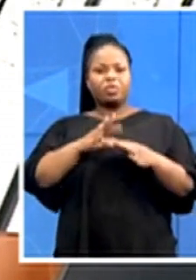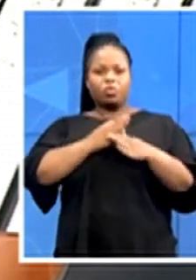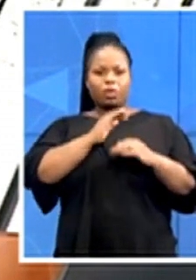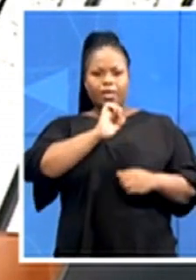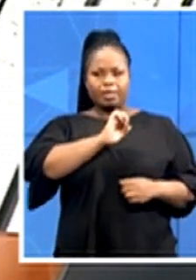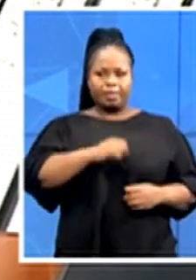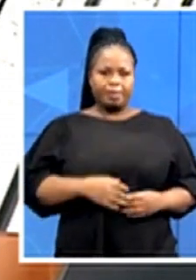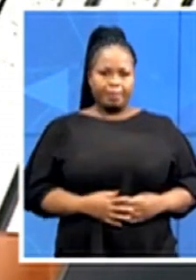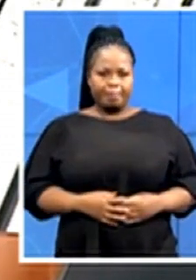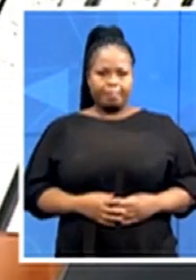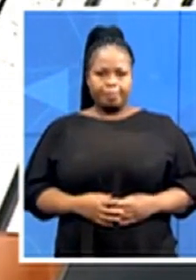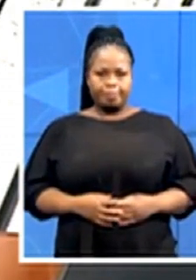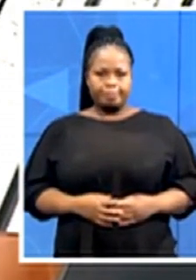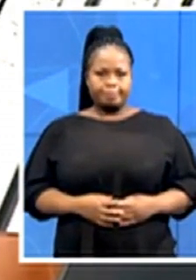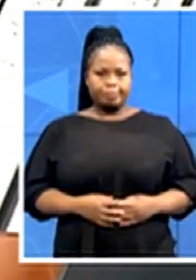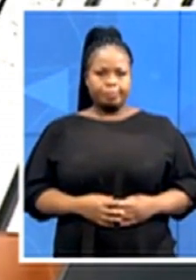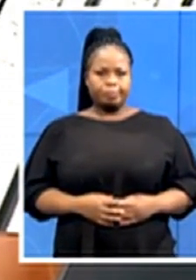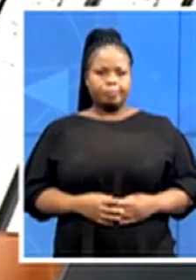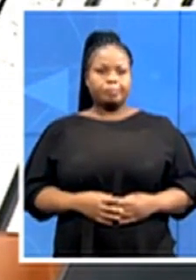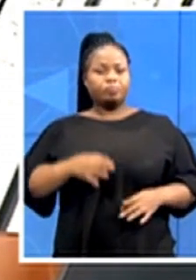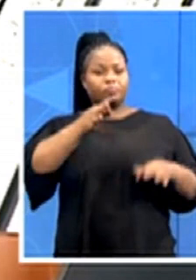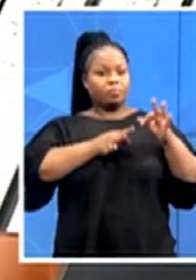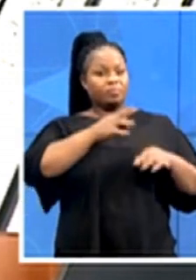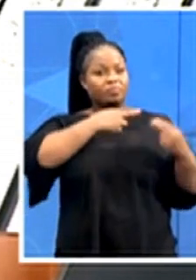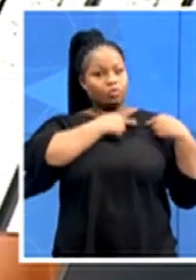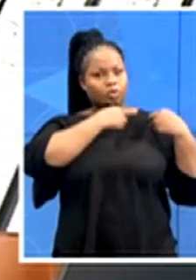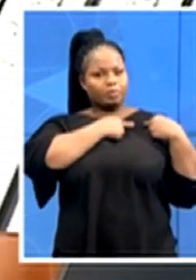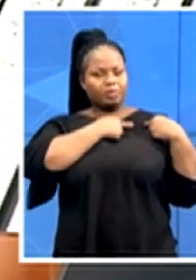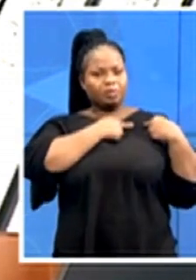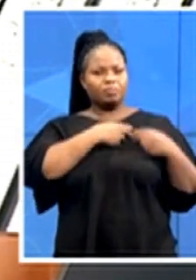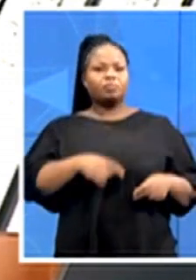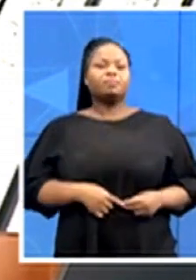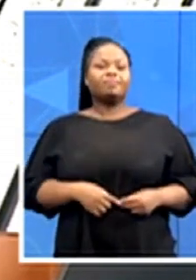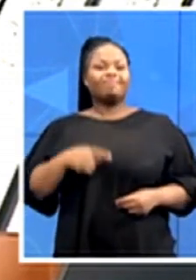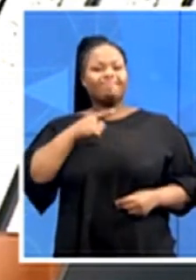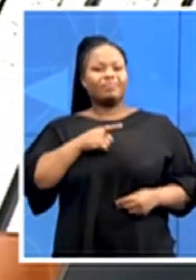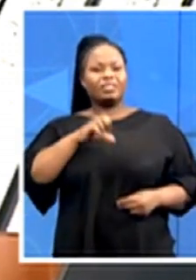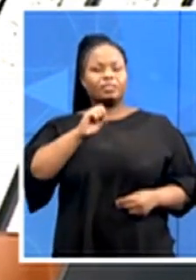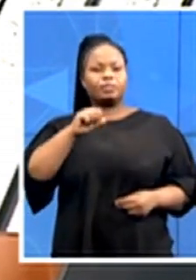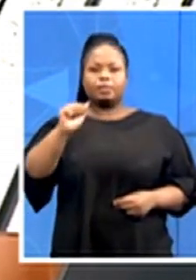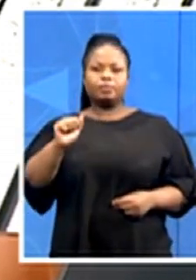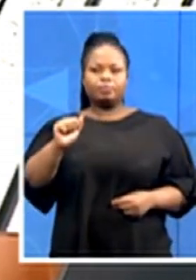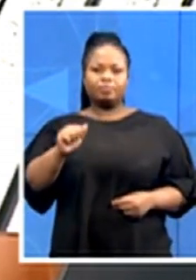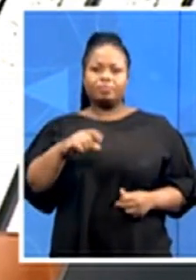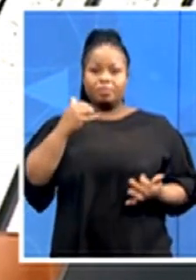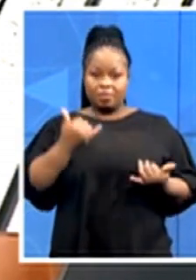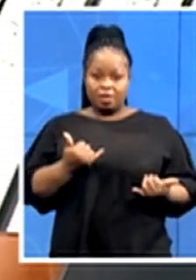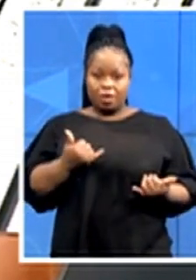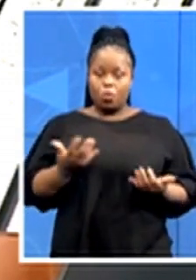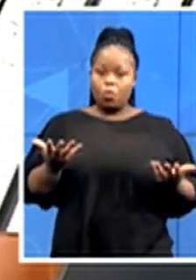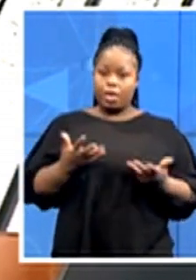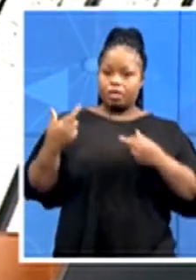Political responsibility of the state's security agency now resides in the presidency,